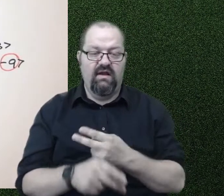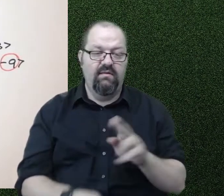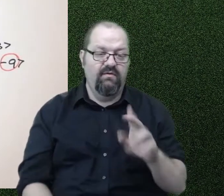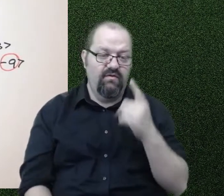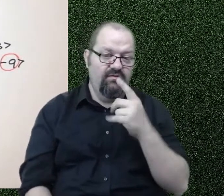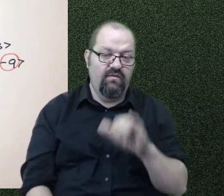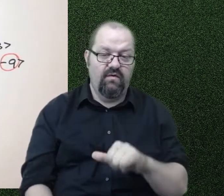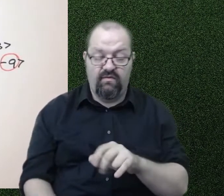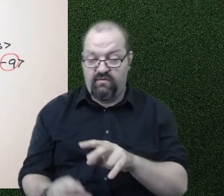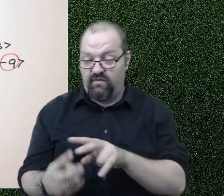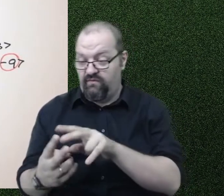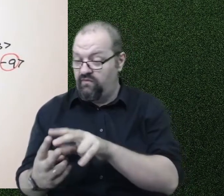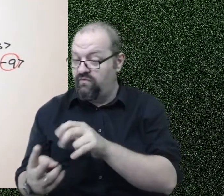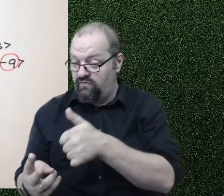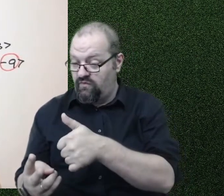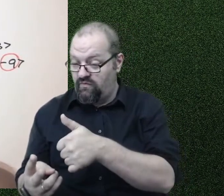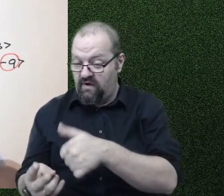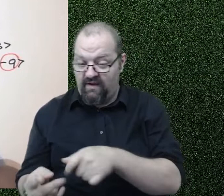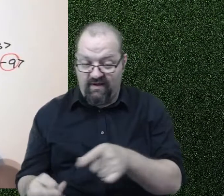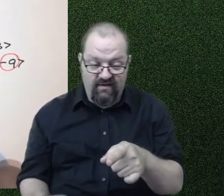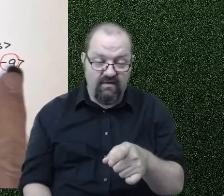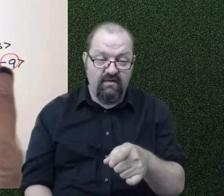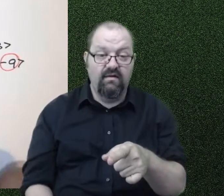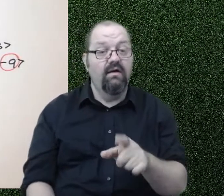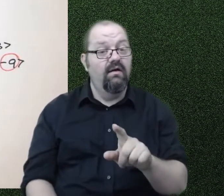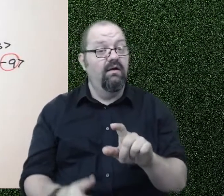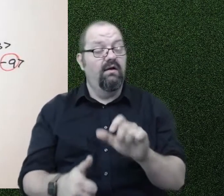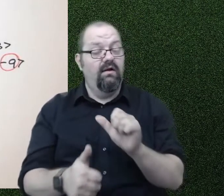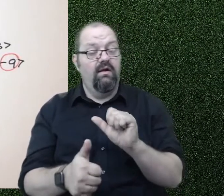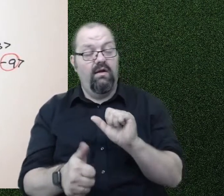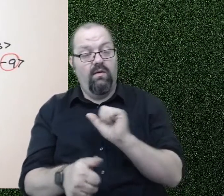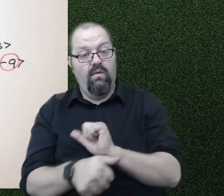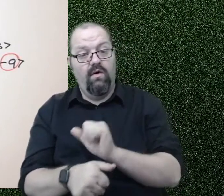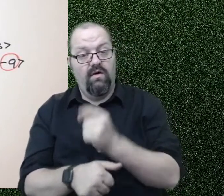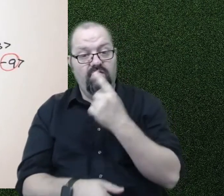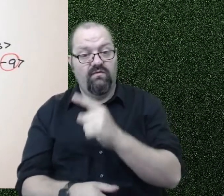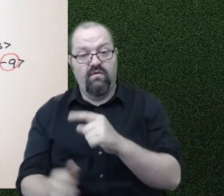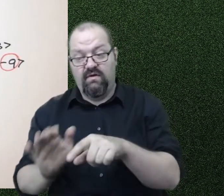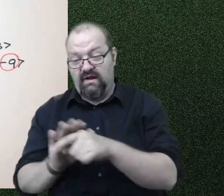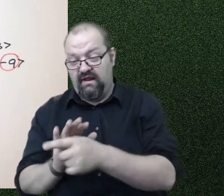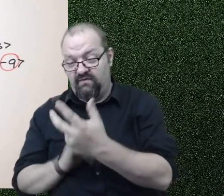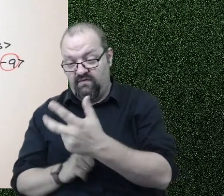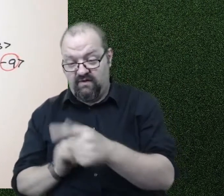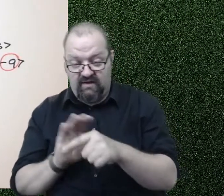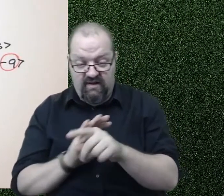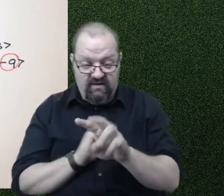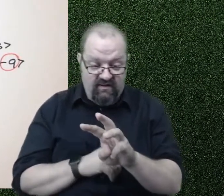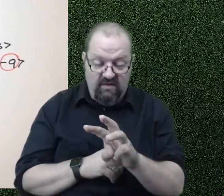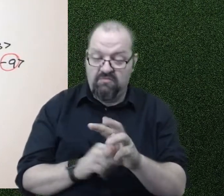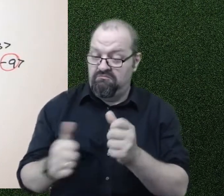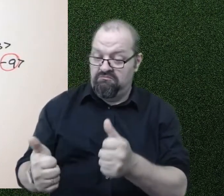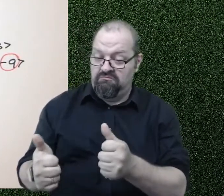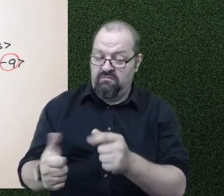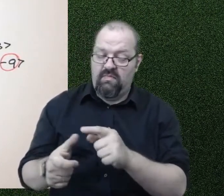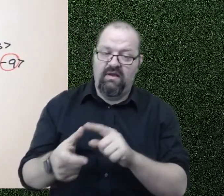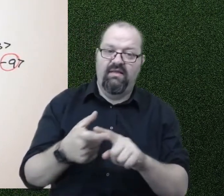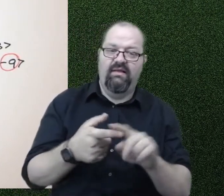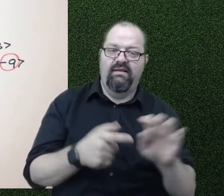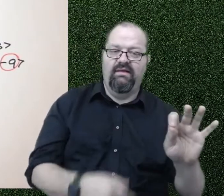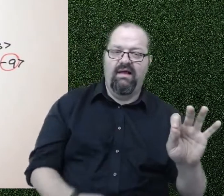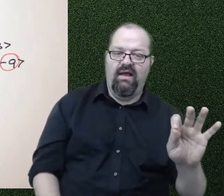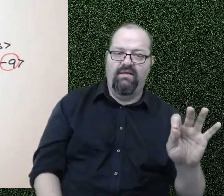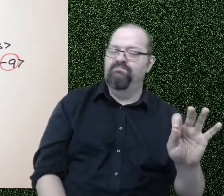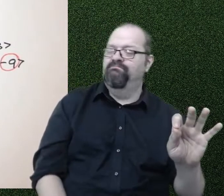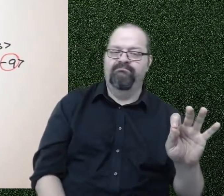first two components to be right. And it does work for the first, or for the first component of u and the first component of v to